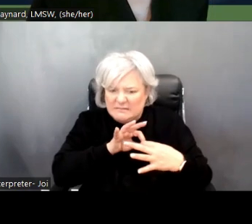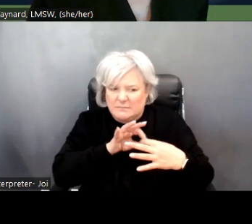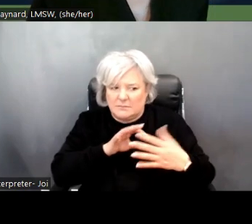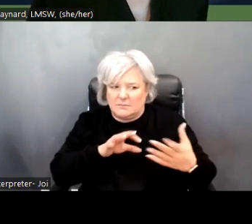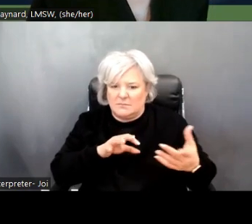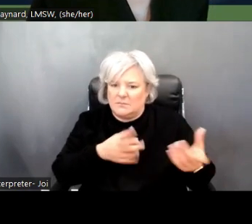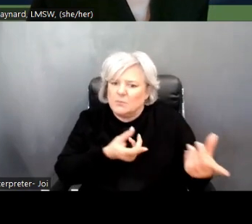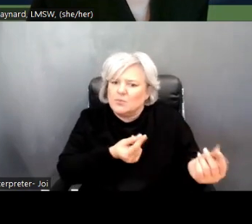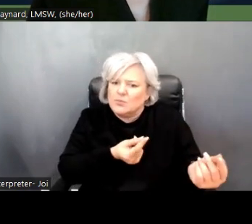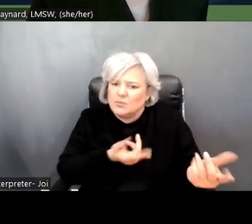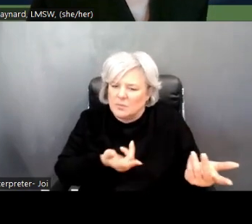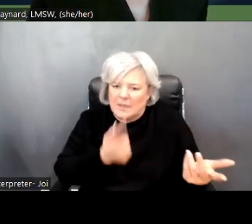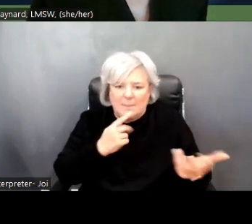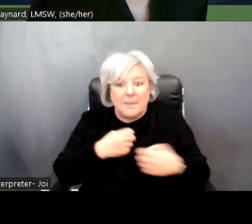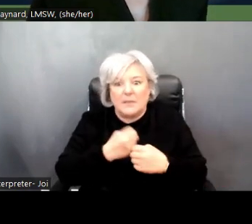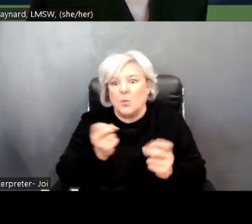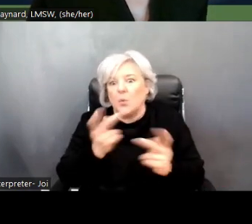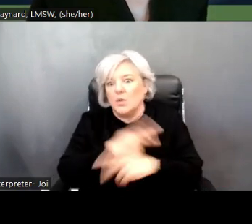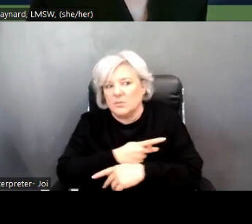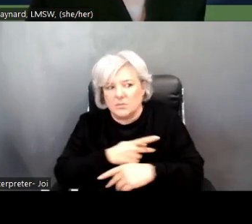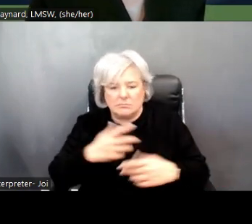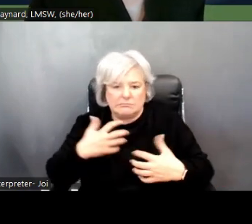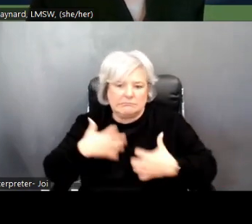It just exacerbates all those things.